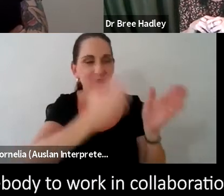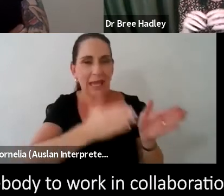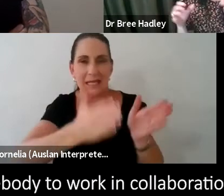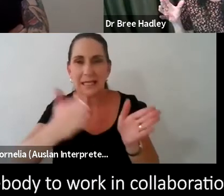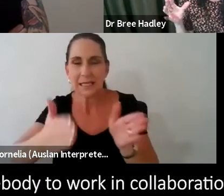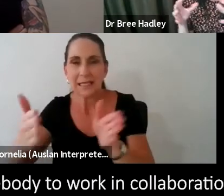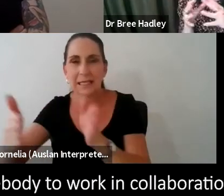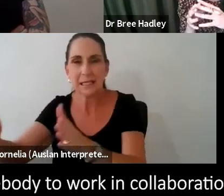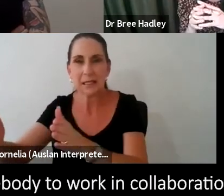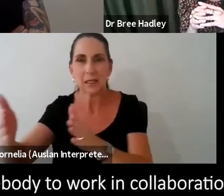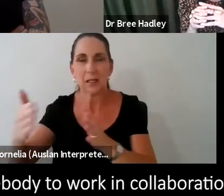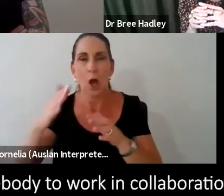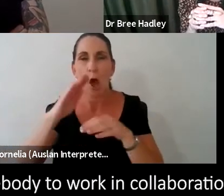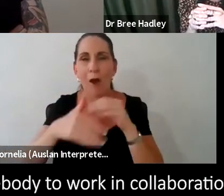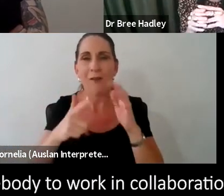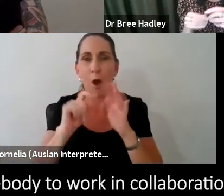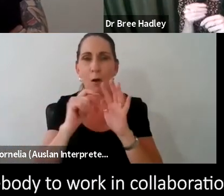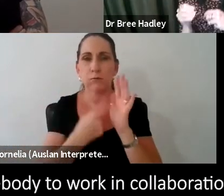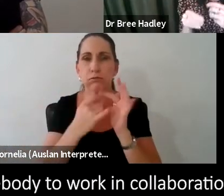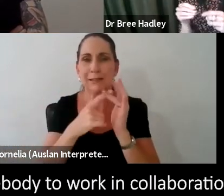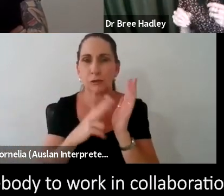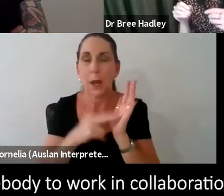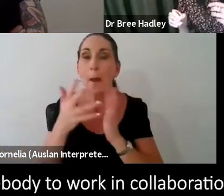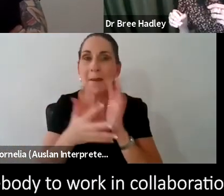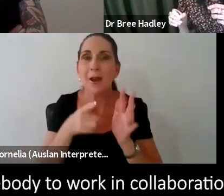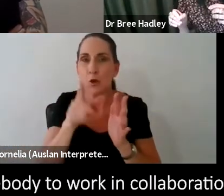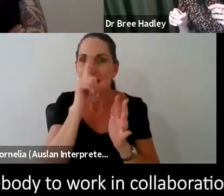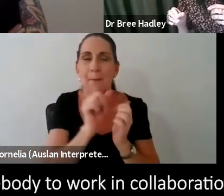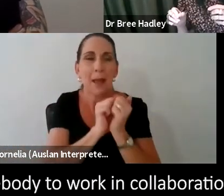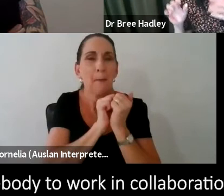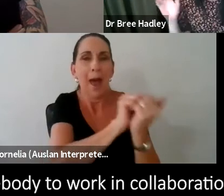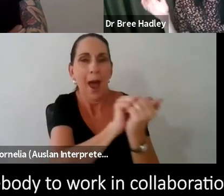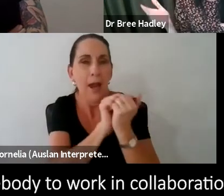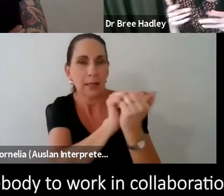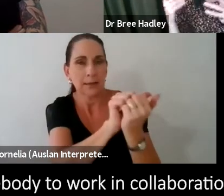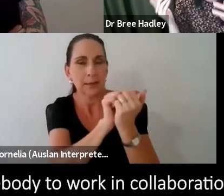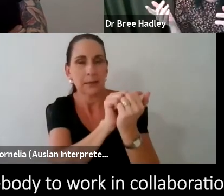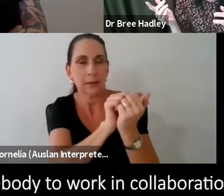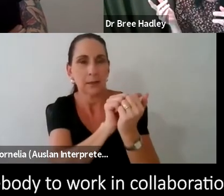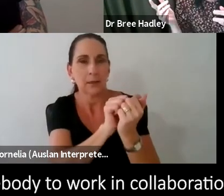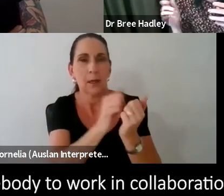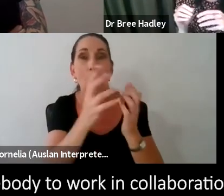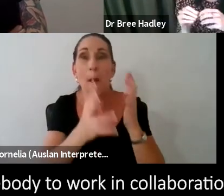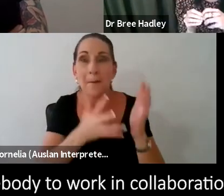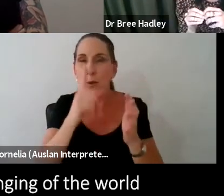and become partners with somebody to work in collaboration to change the